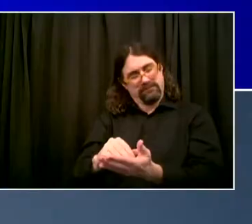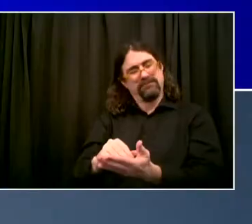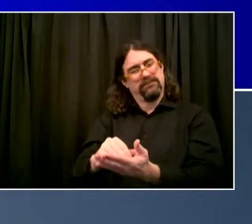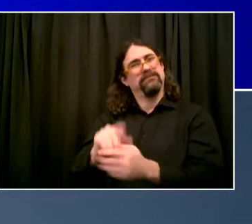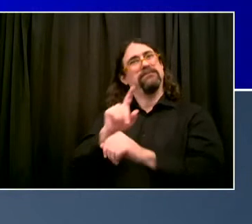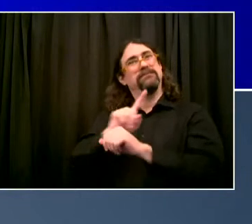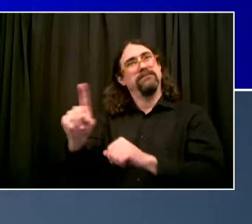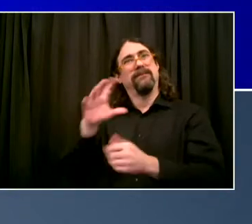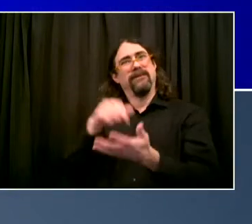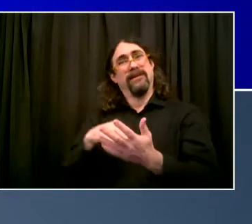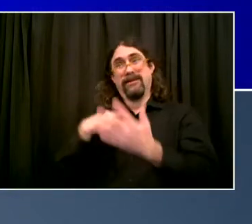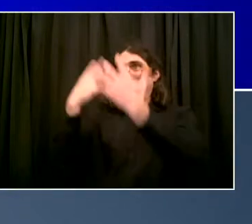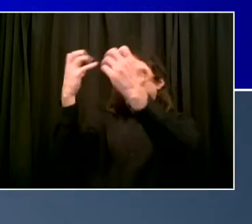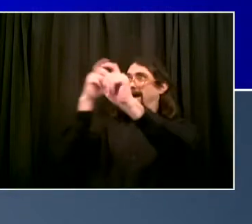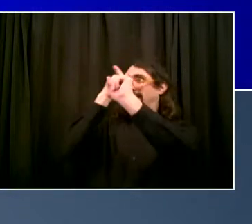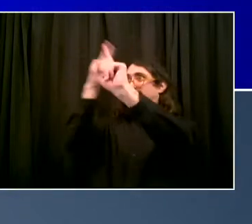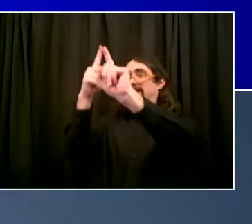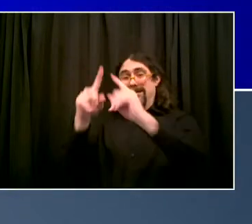our vaccination effort.